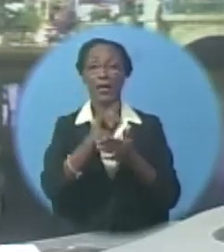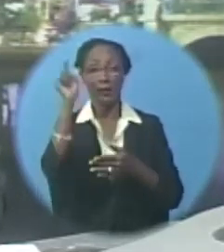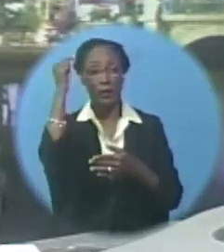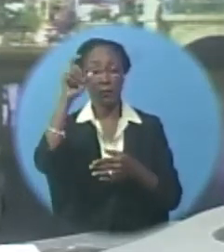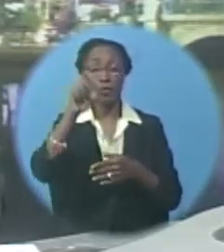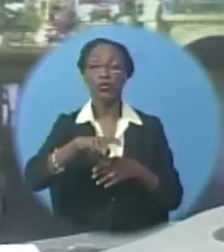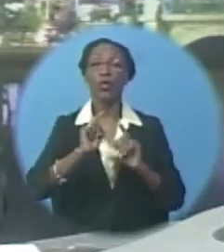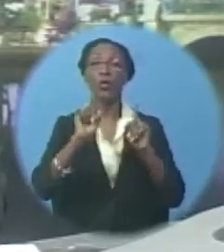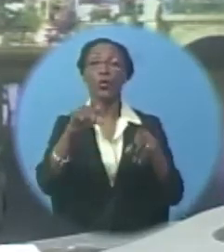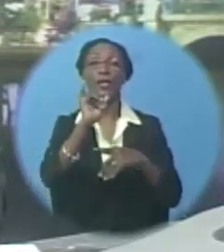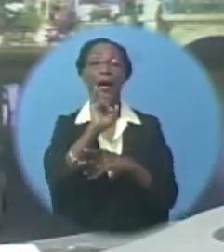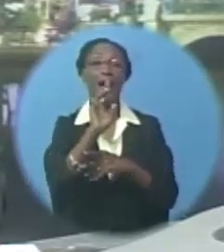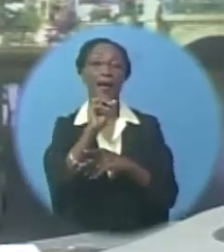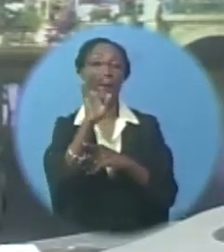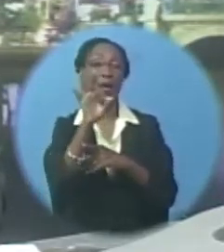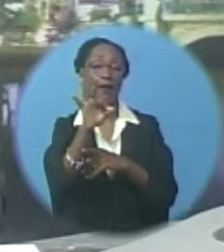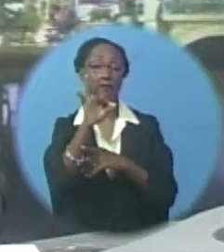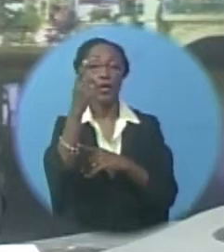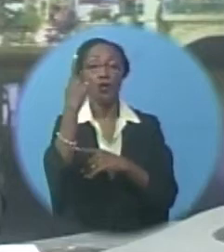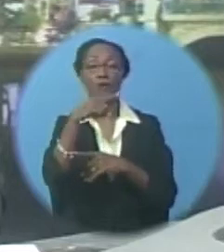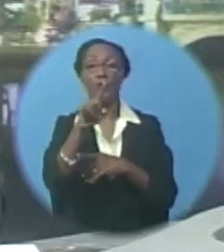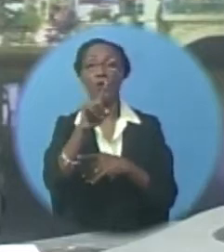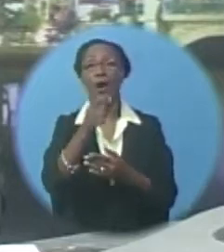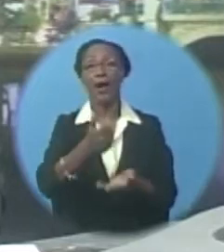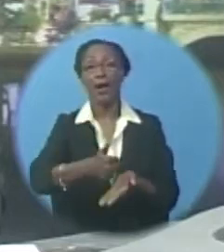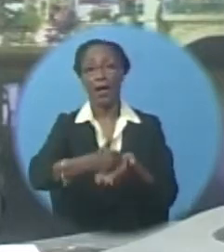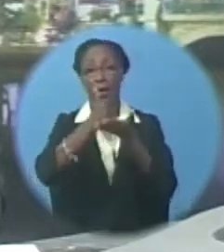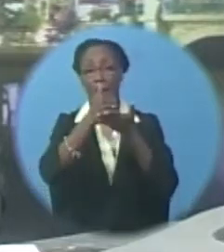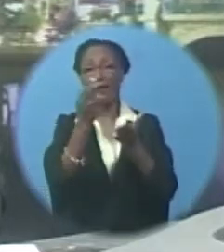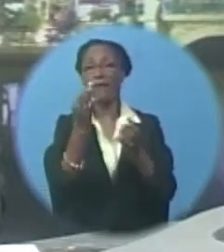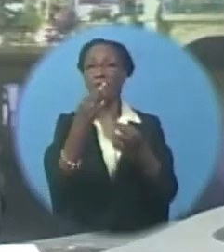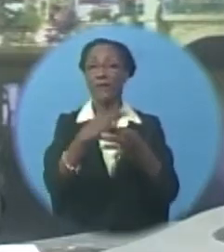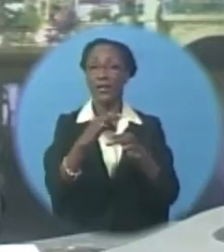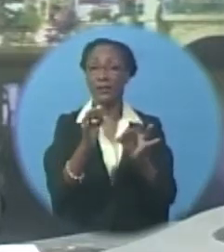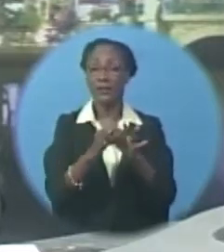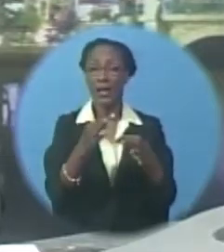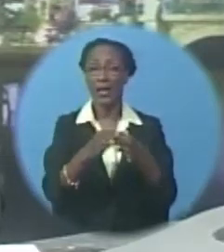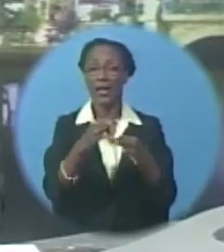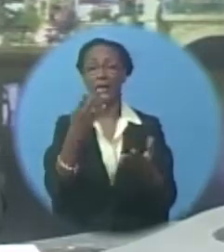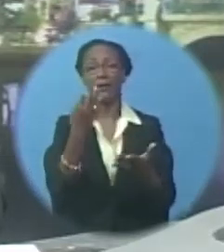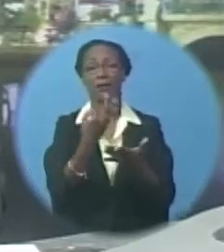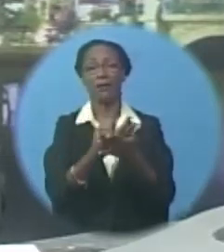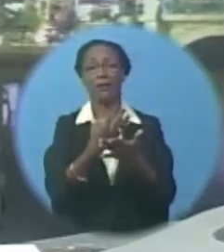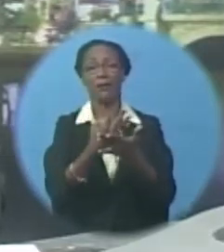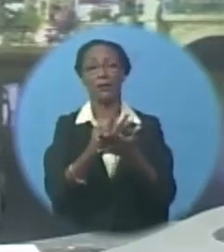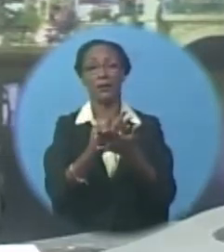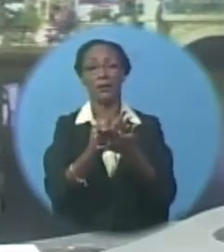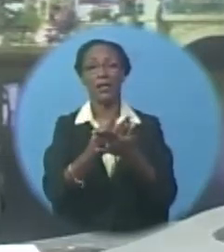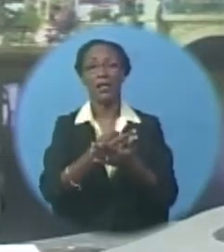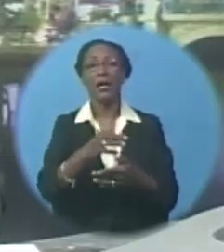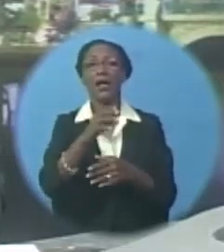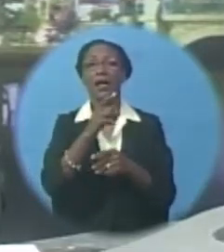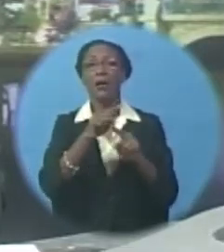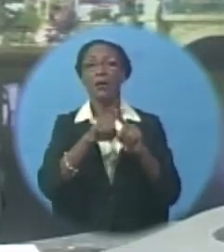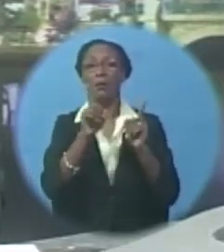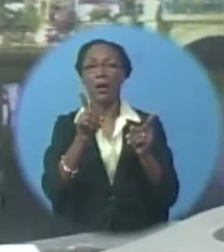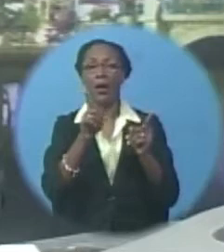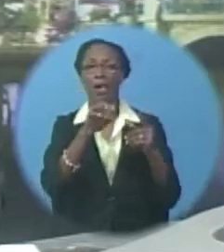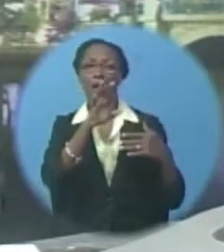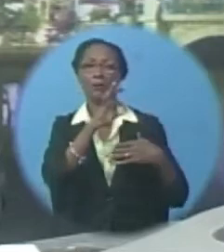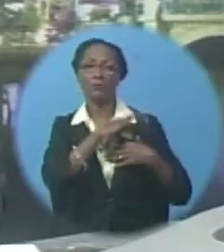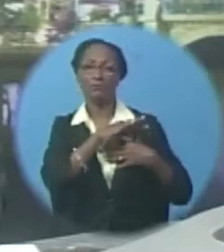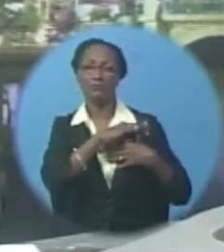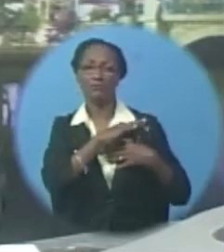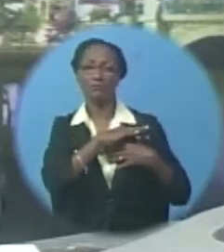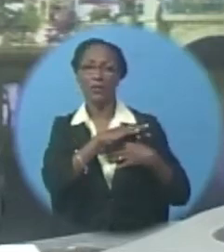economic problem. He acknowledged the fund might not force a country to devalue its dollar, while giving the benefit of consolidating